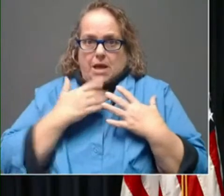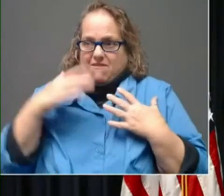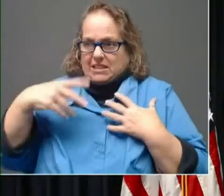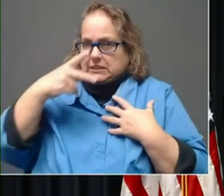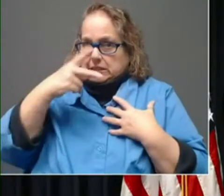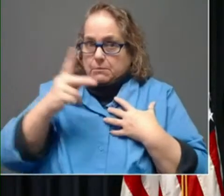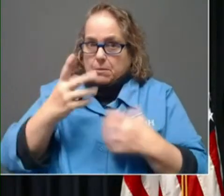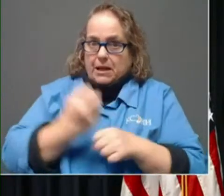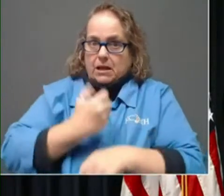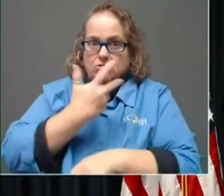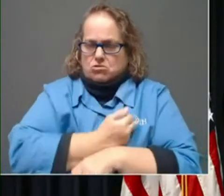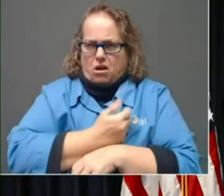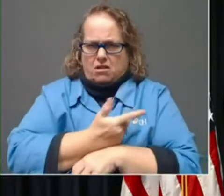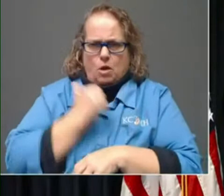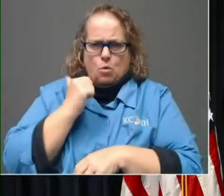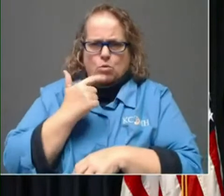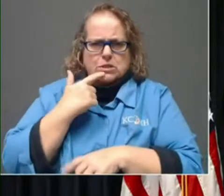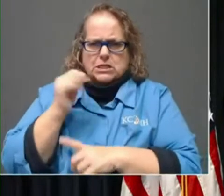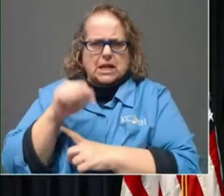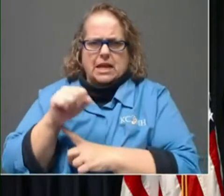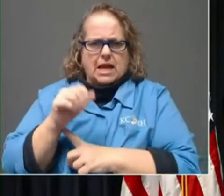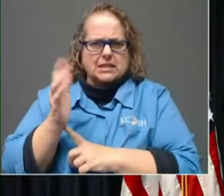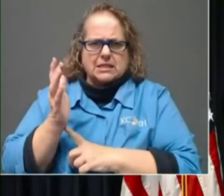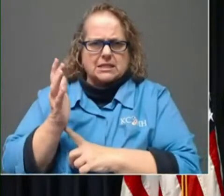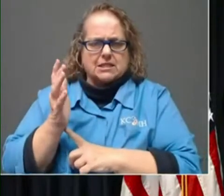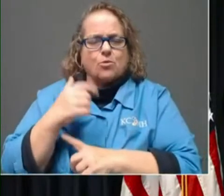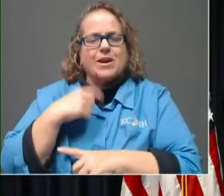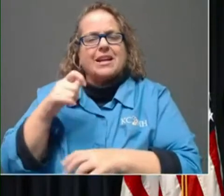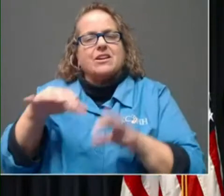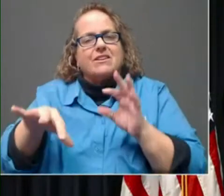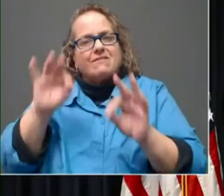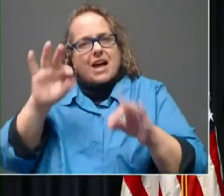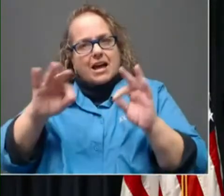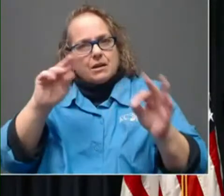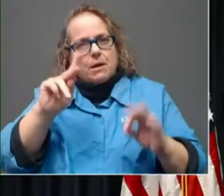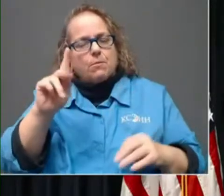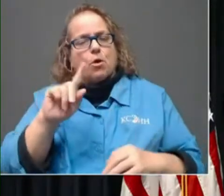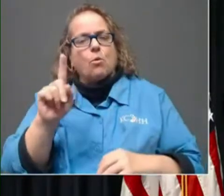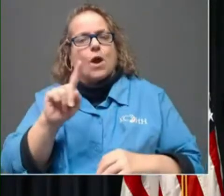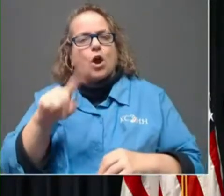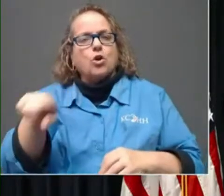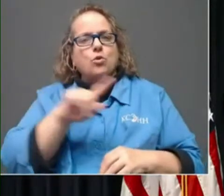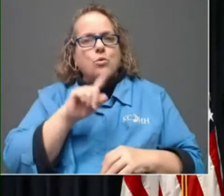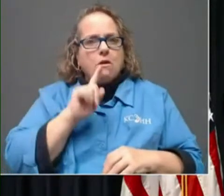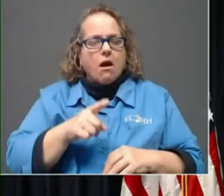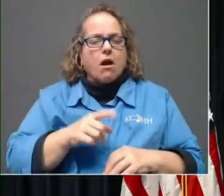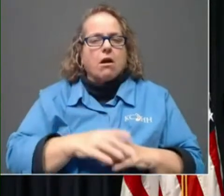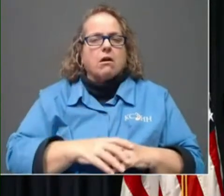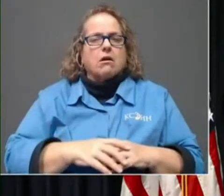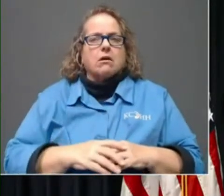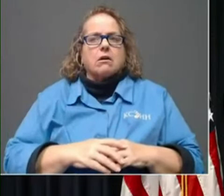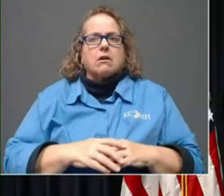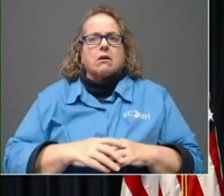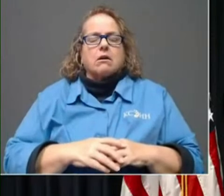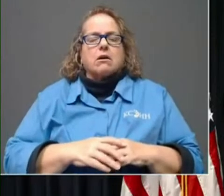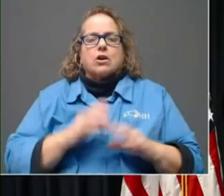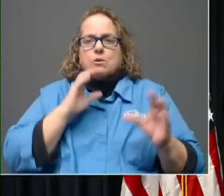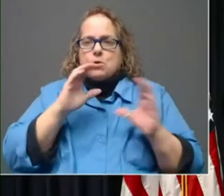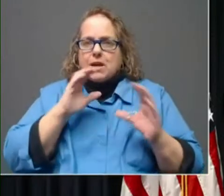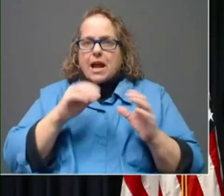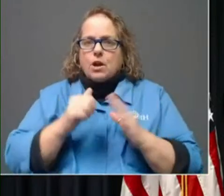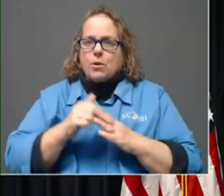to it. So we need to find people that are where they are at, that communicate with them in everyday life and